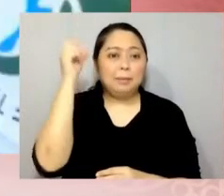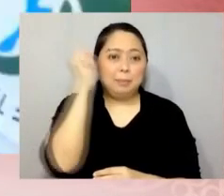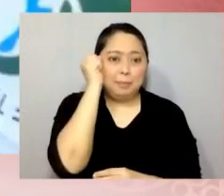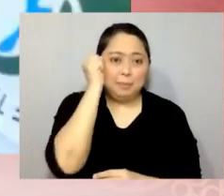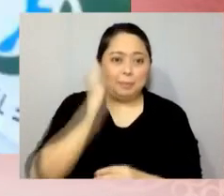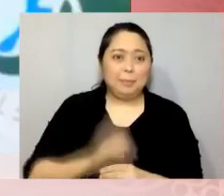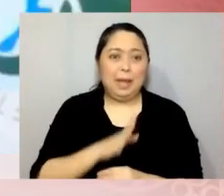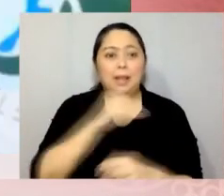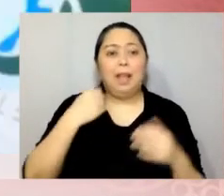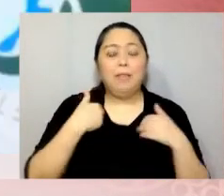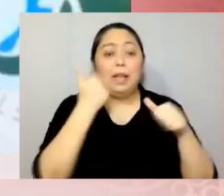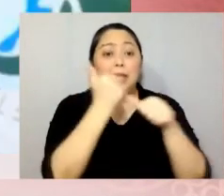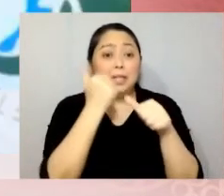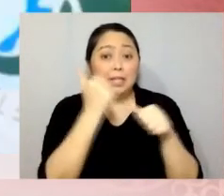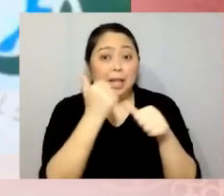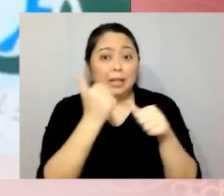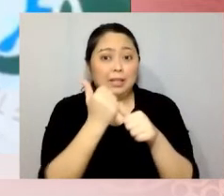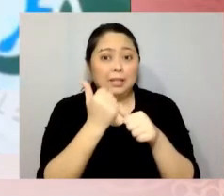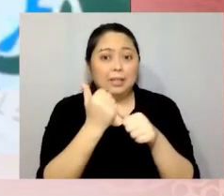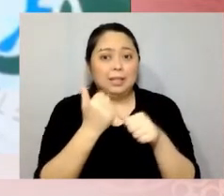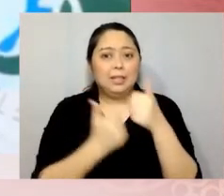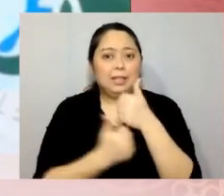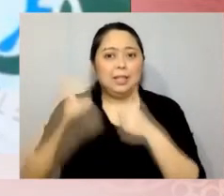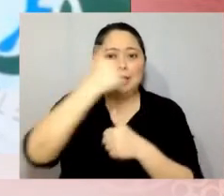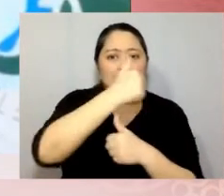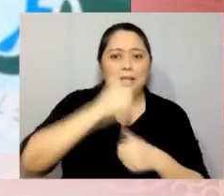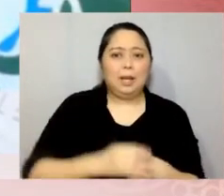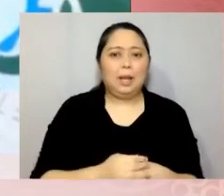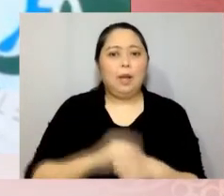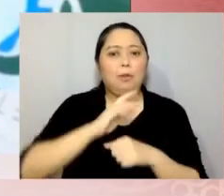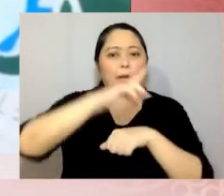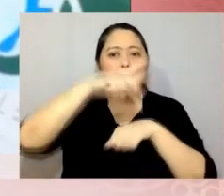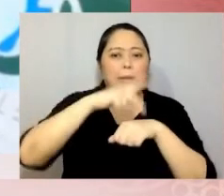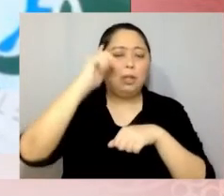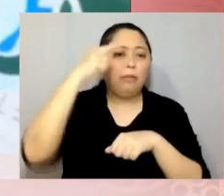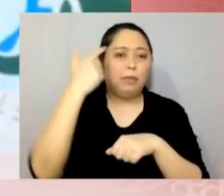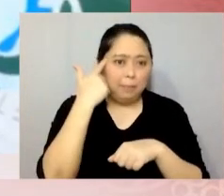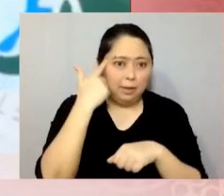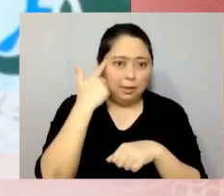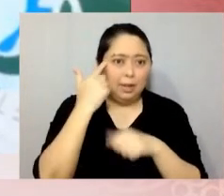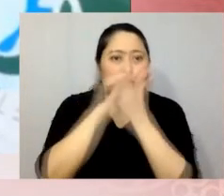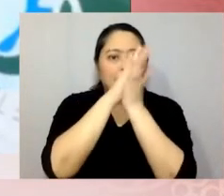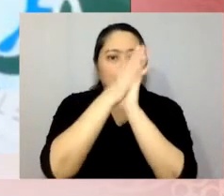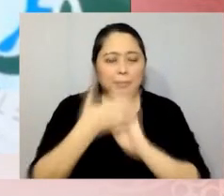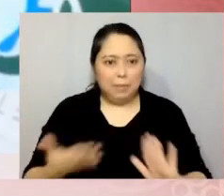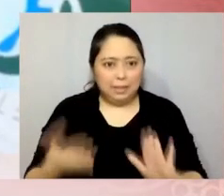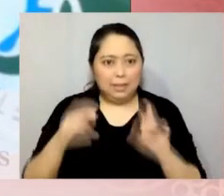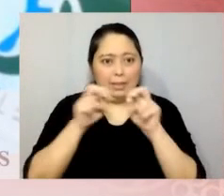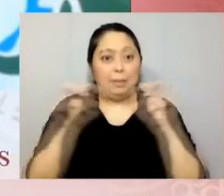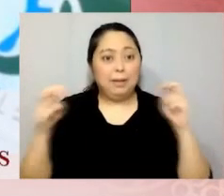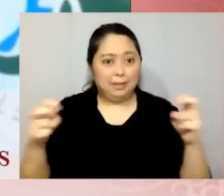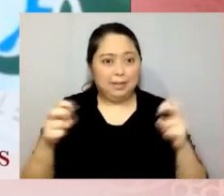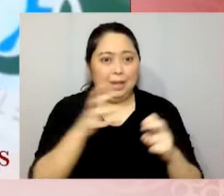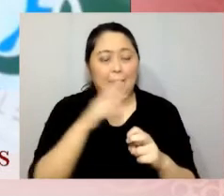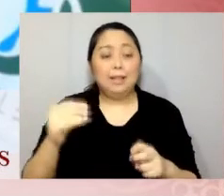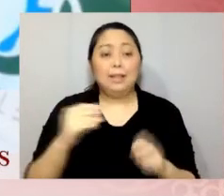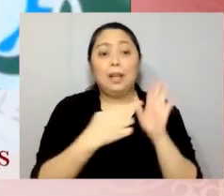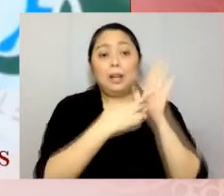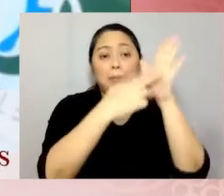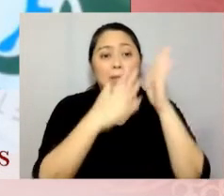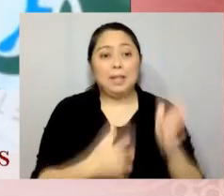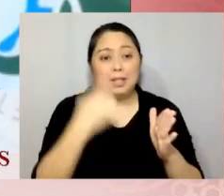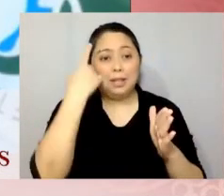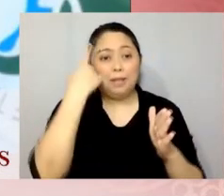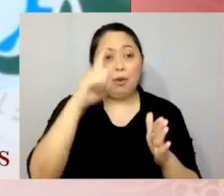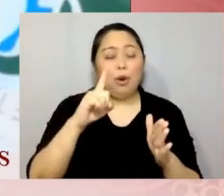Government, and Assistant Secretary Wilben Mayor, member of the Government Implementing Peace Panel and spokesperson